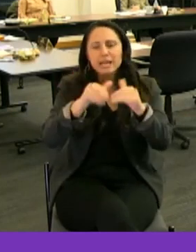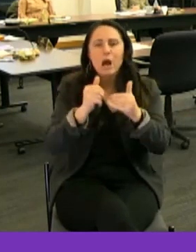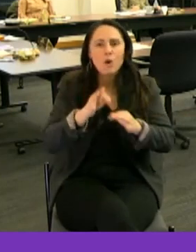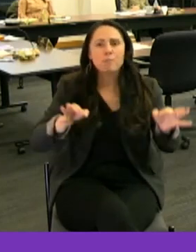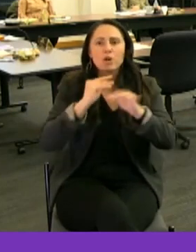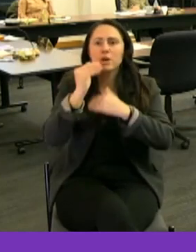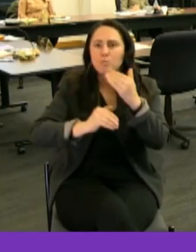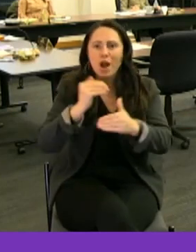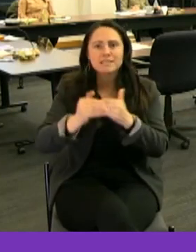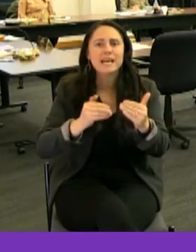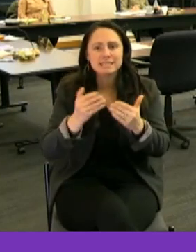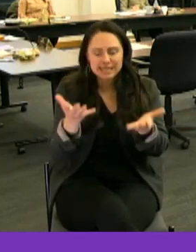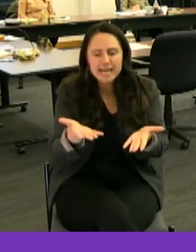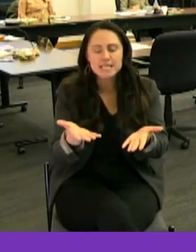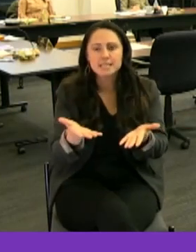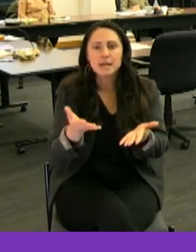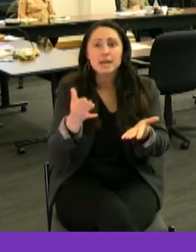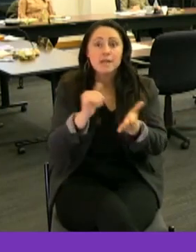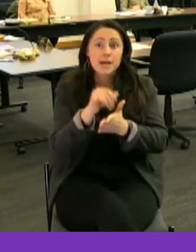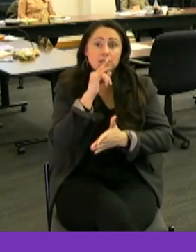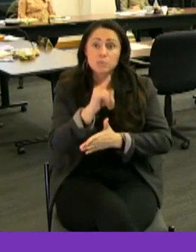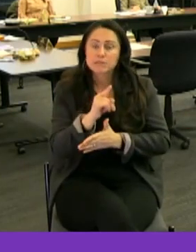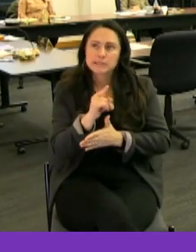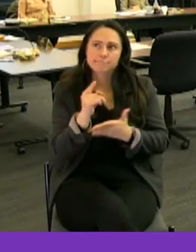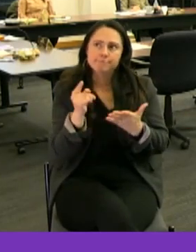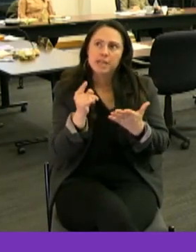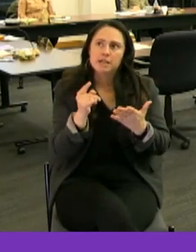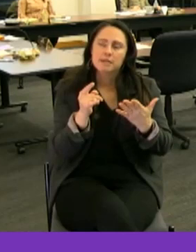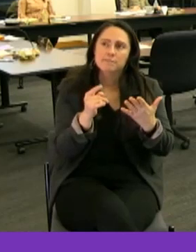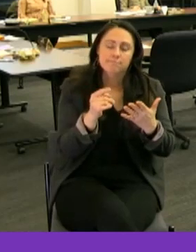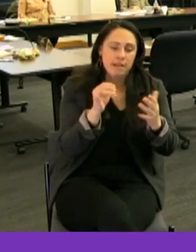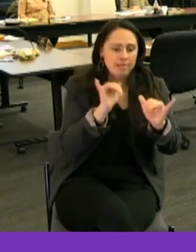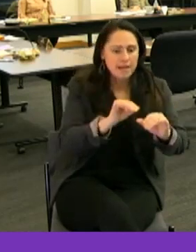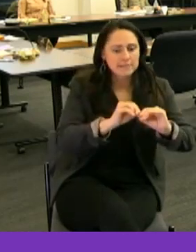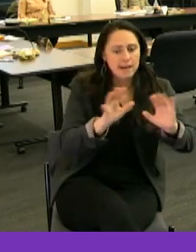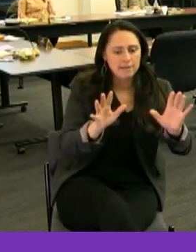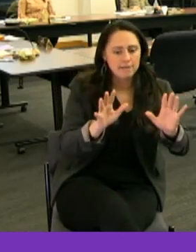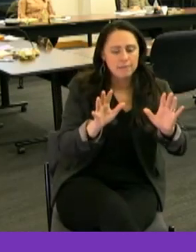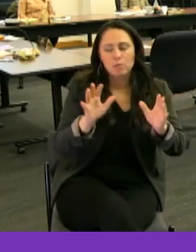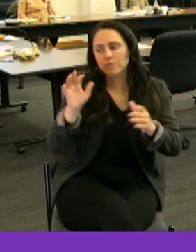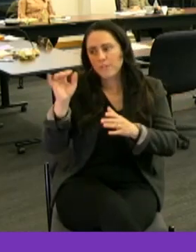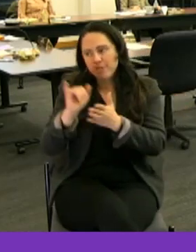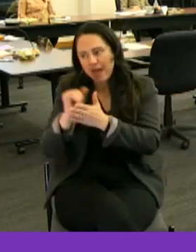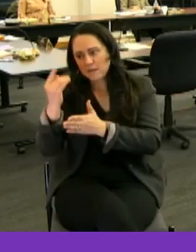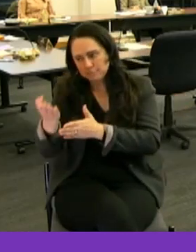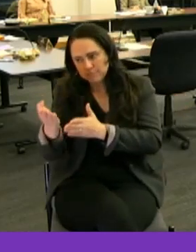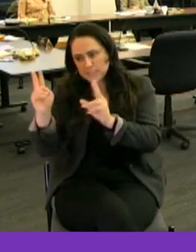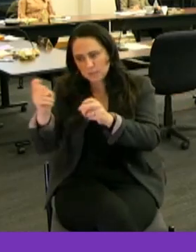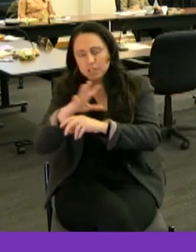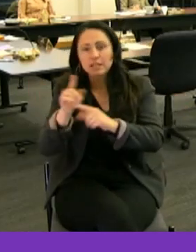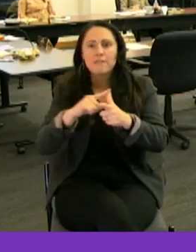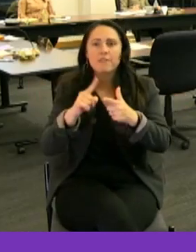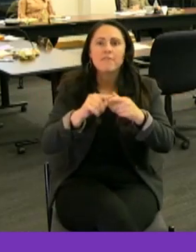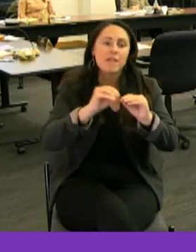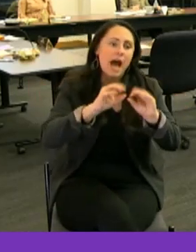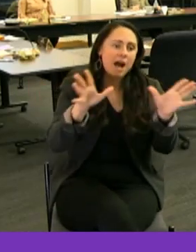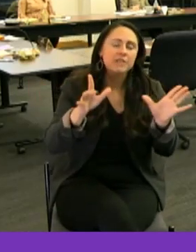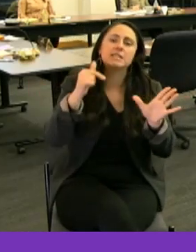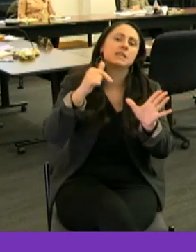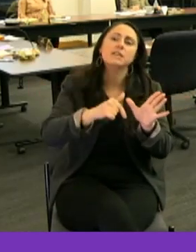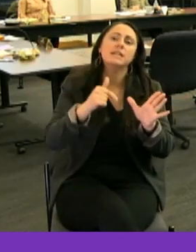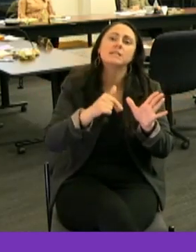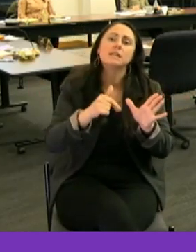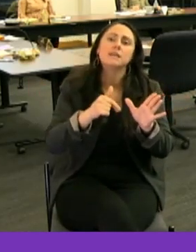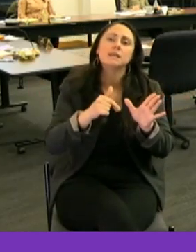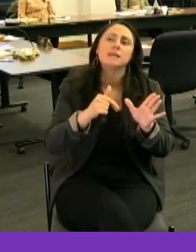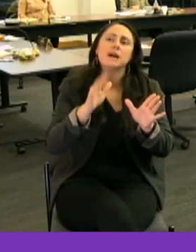process is. So that is really, other than the obvious, which is, I want to, say this is. I'm